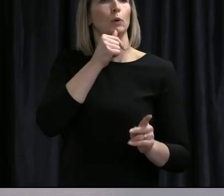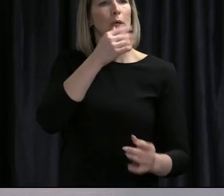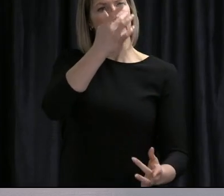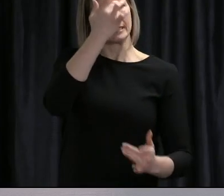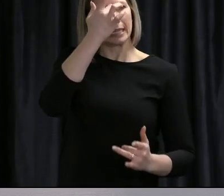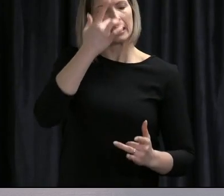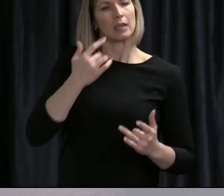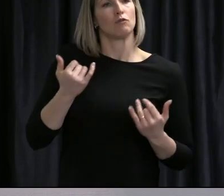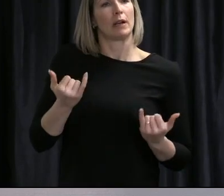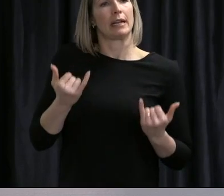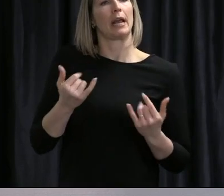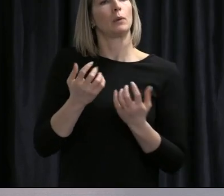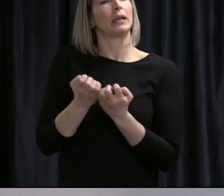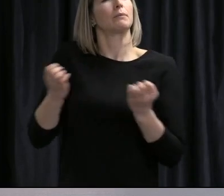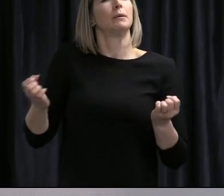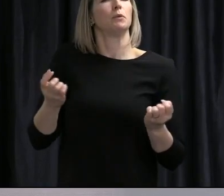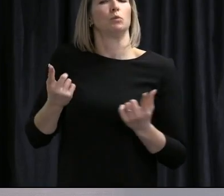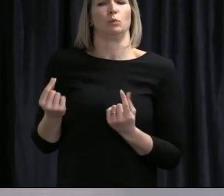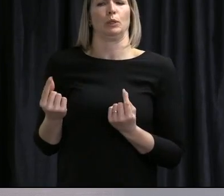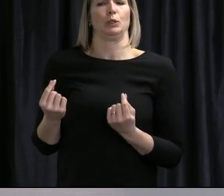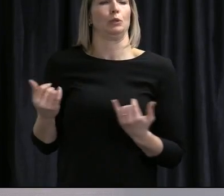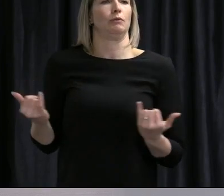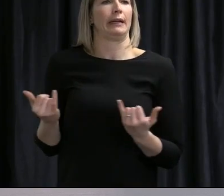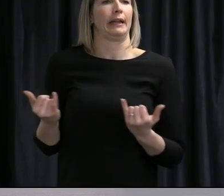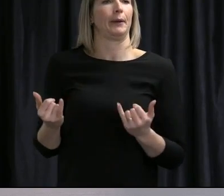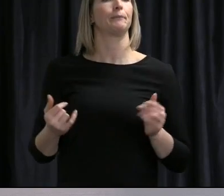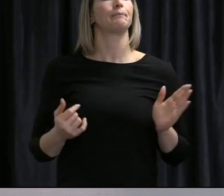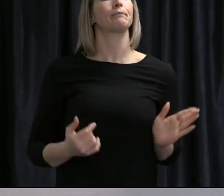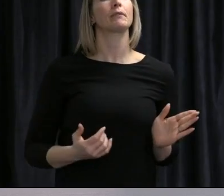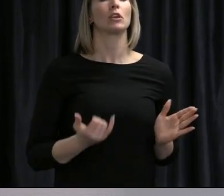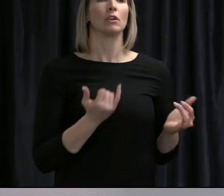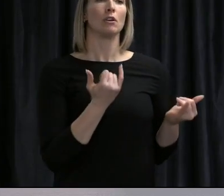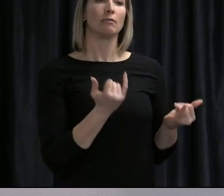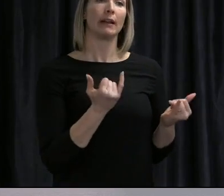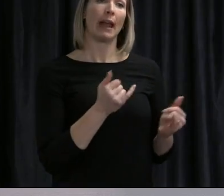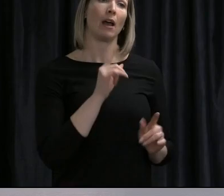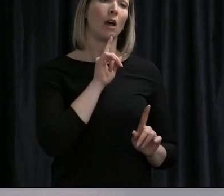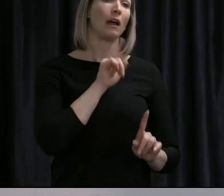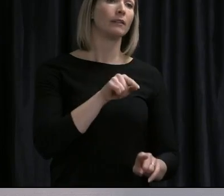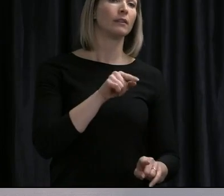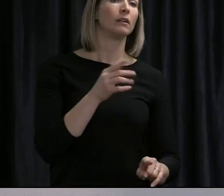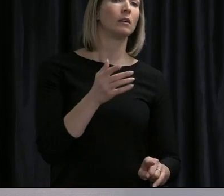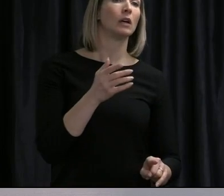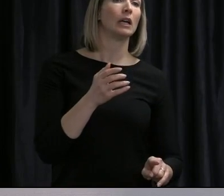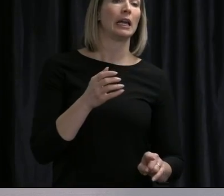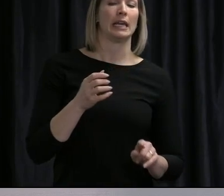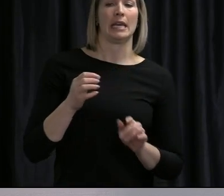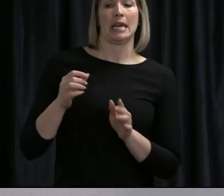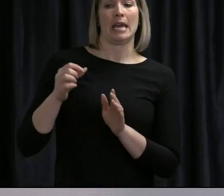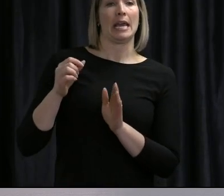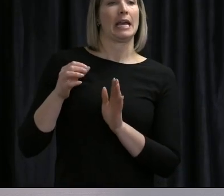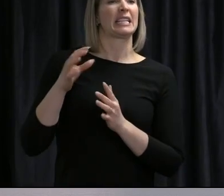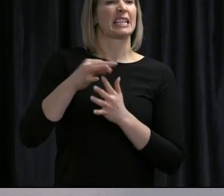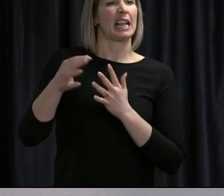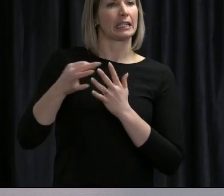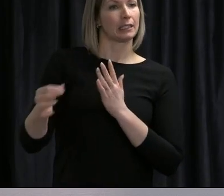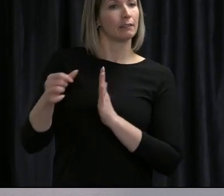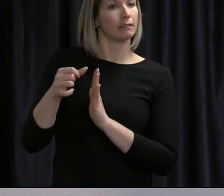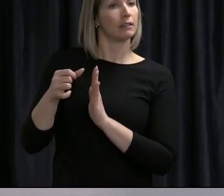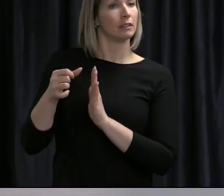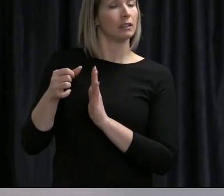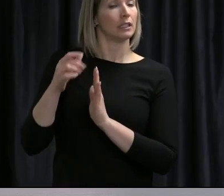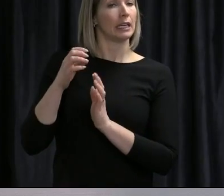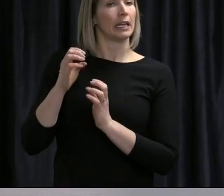help? What we have done is, on the demand side, we have reduced the elective demand for ventilators with our actions